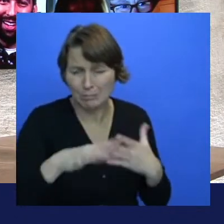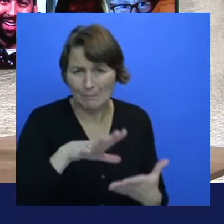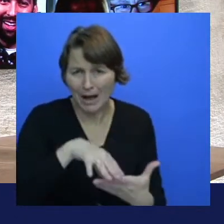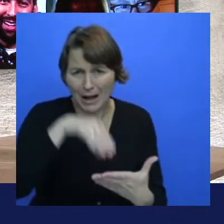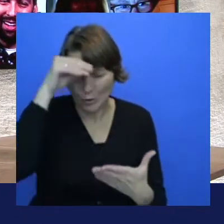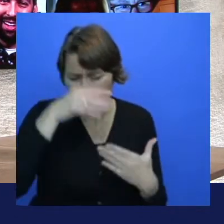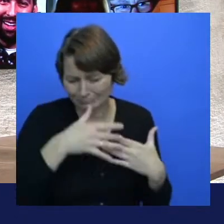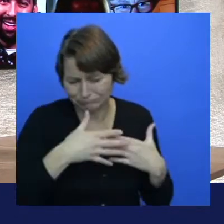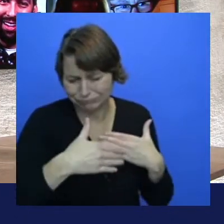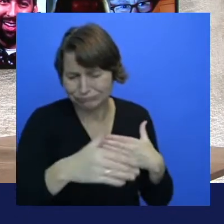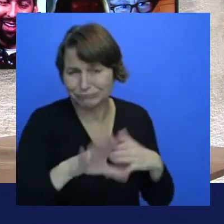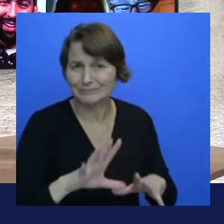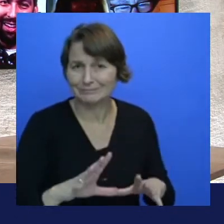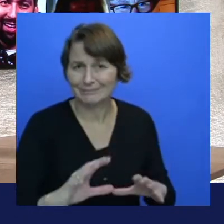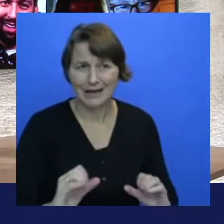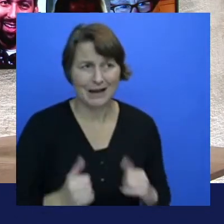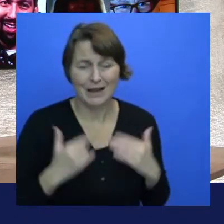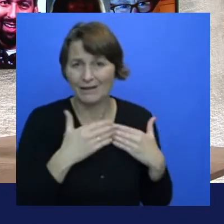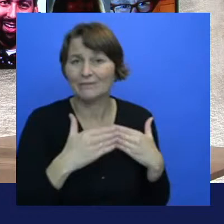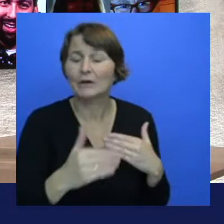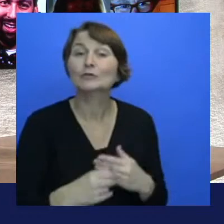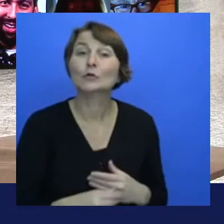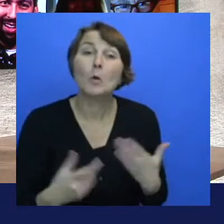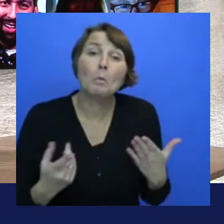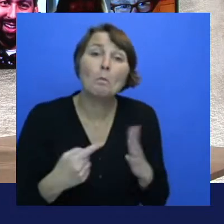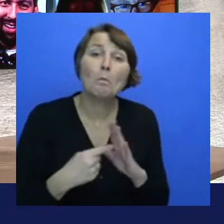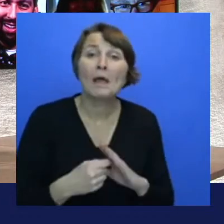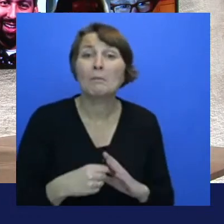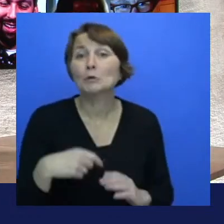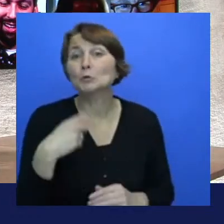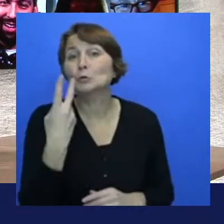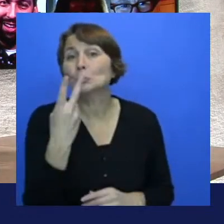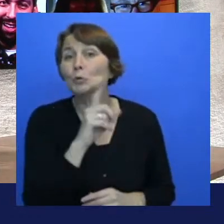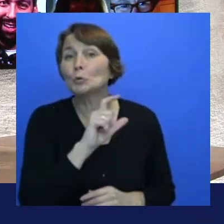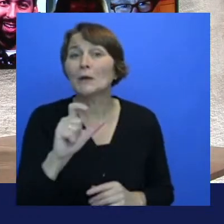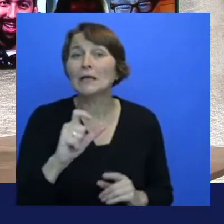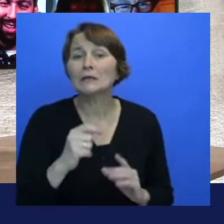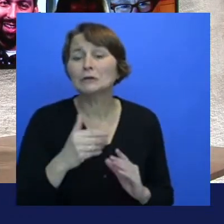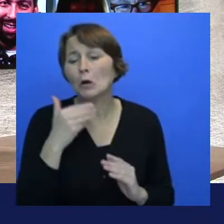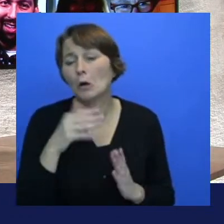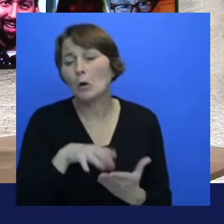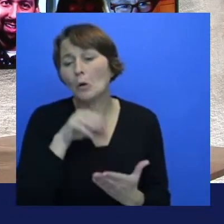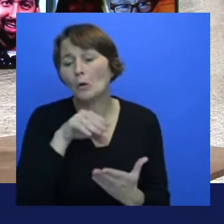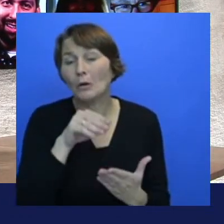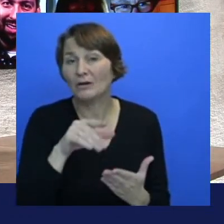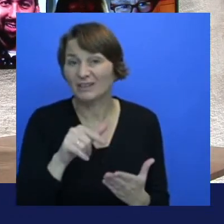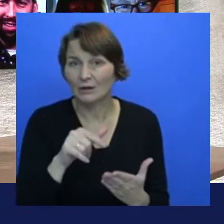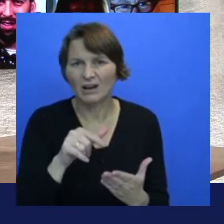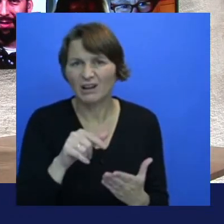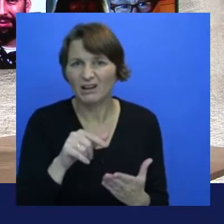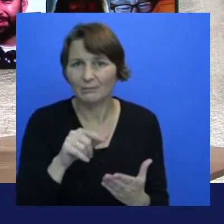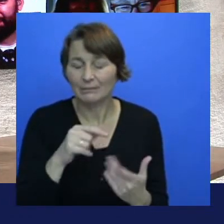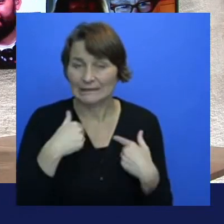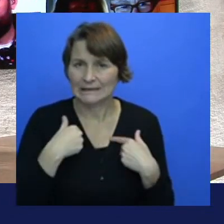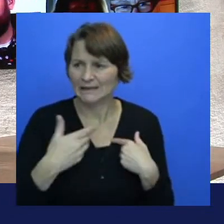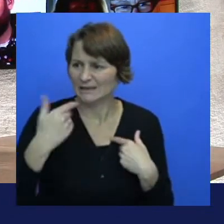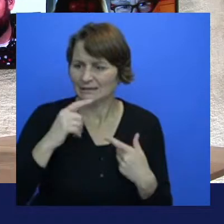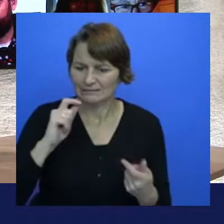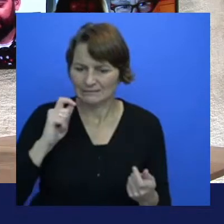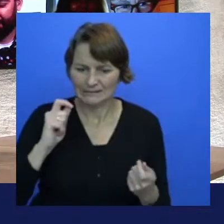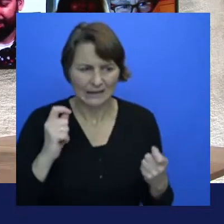be super master of machine learning, because technologies are changing and everything is